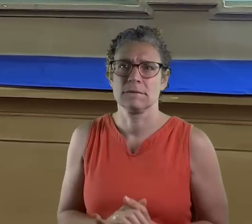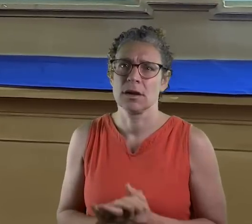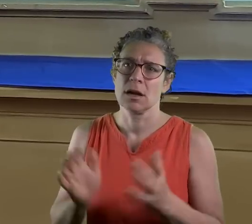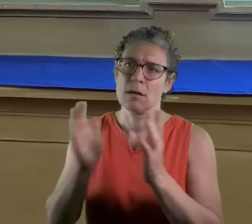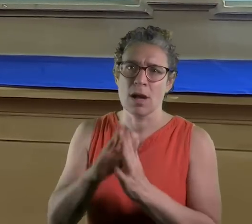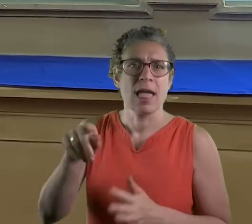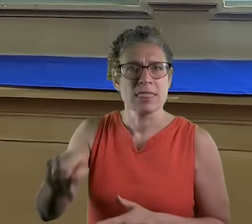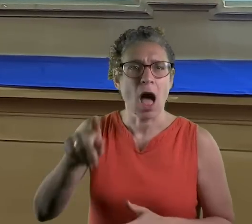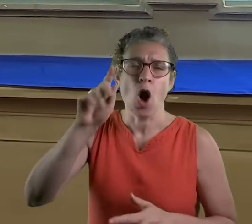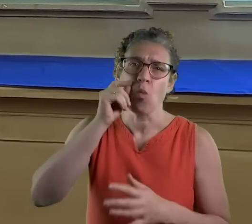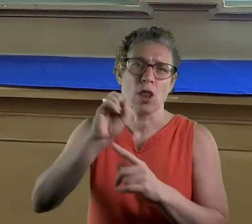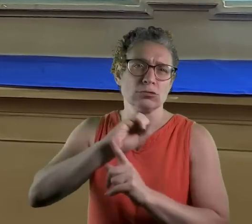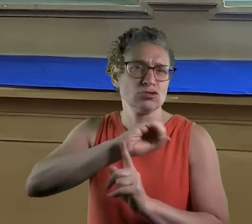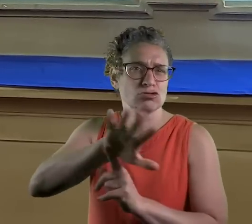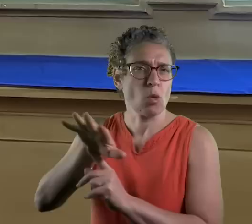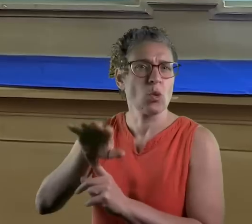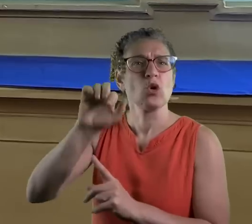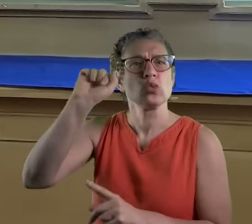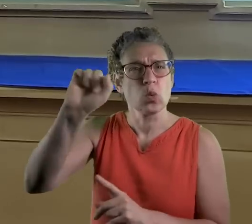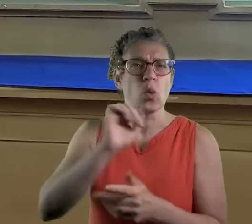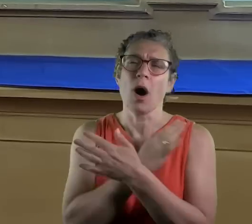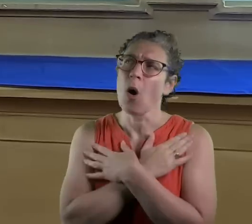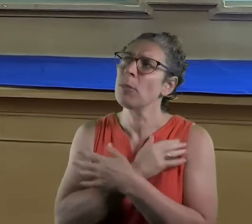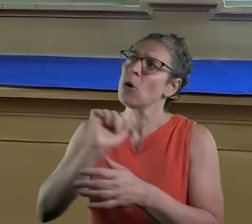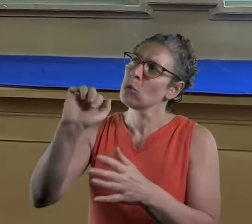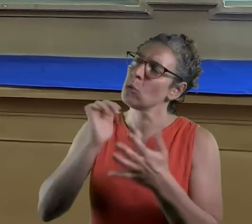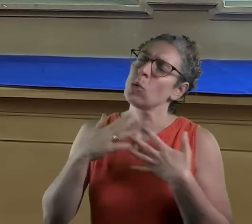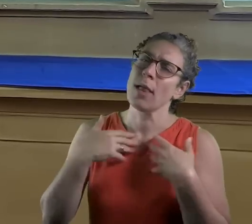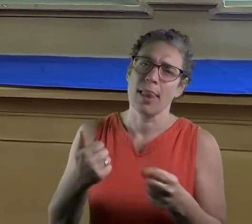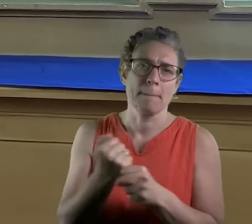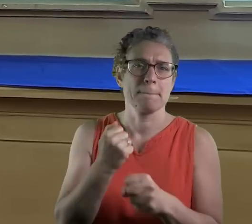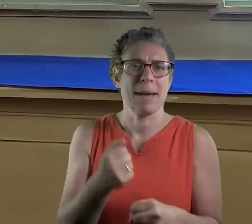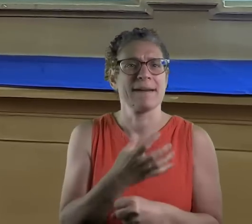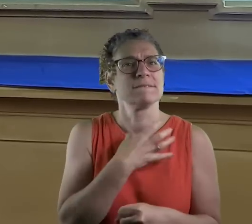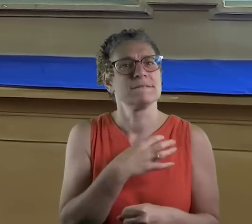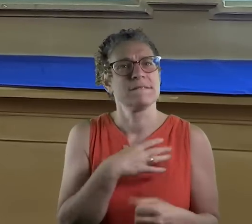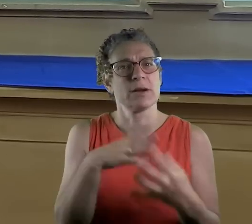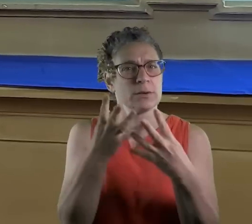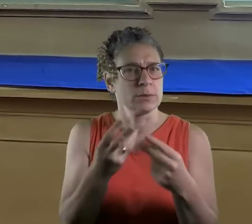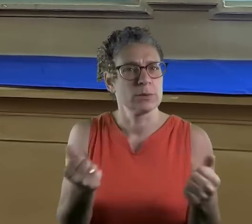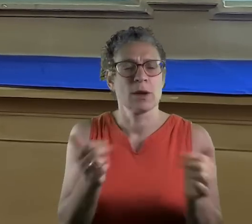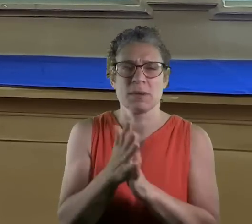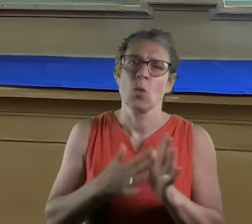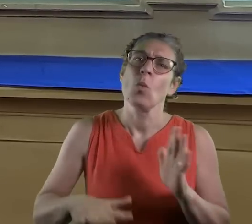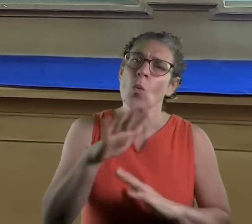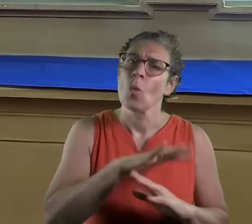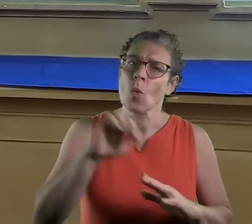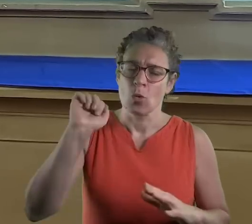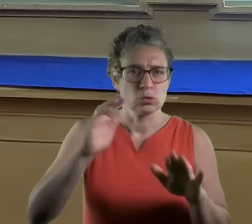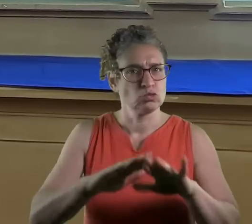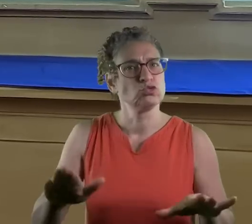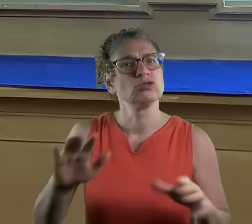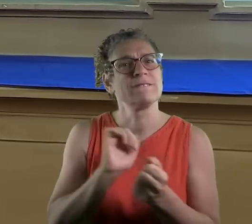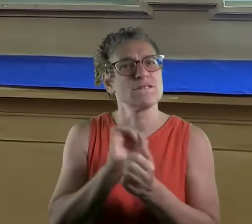May they be beacons of your hope and healing, helping to cast out fear so that all your children may be